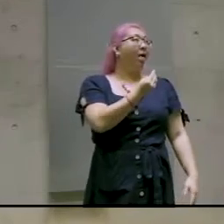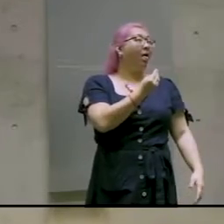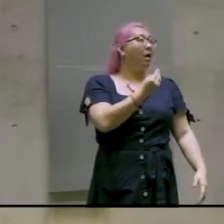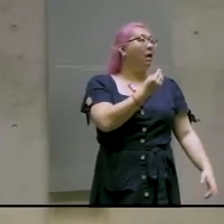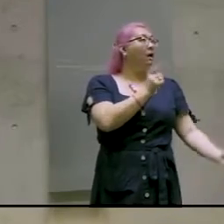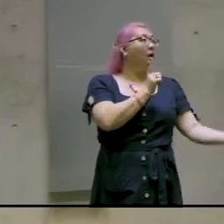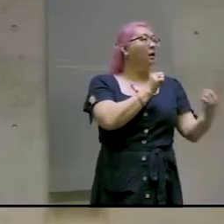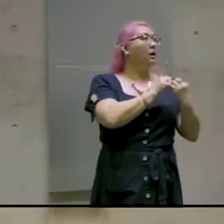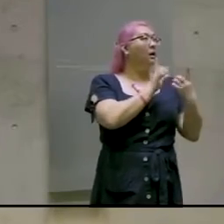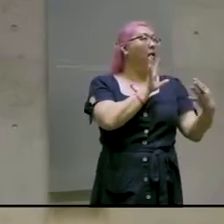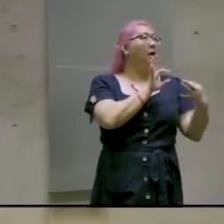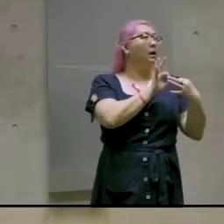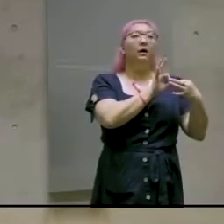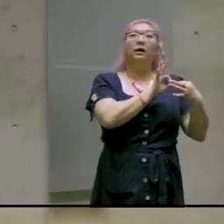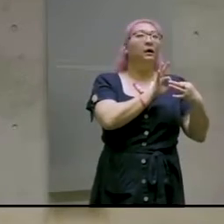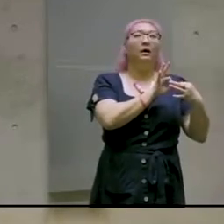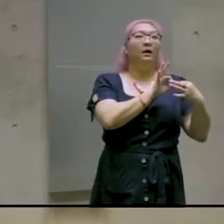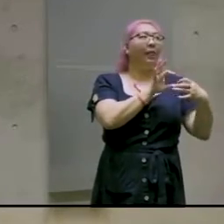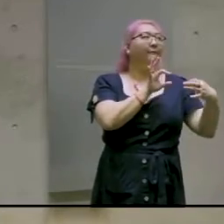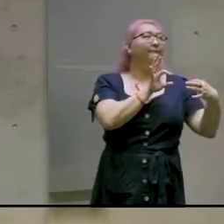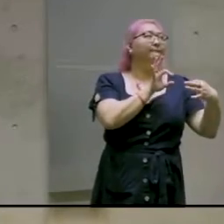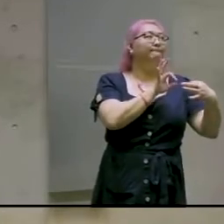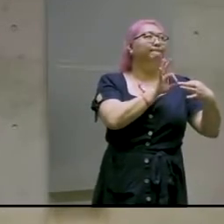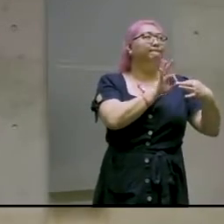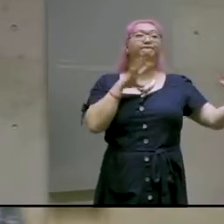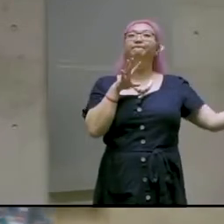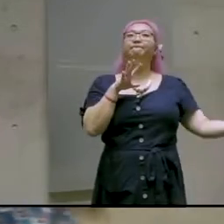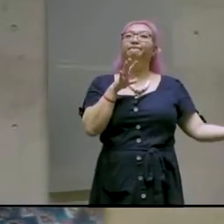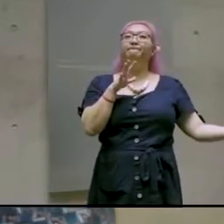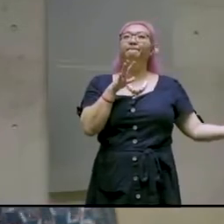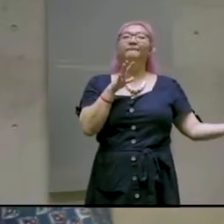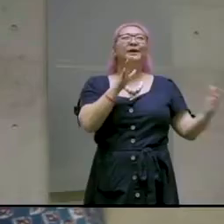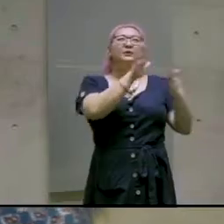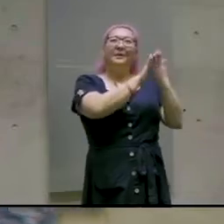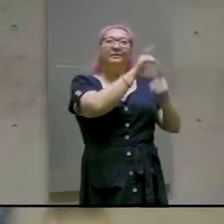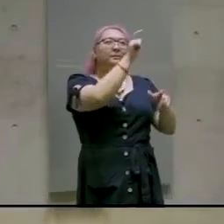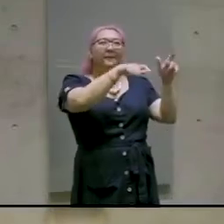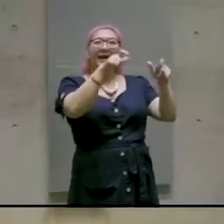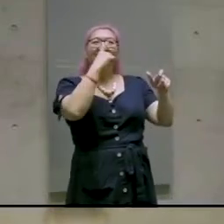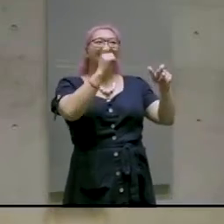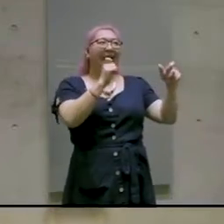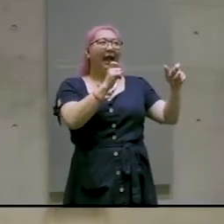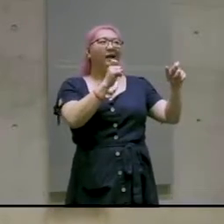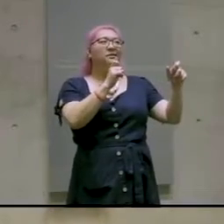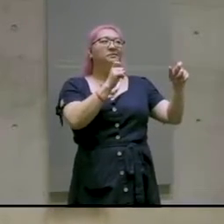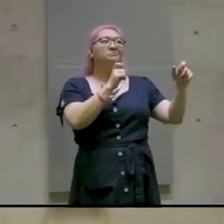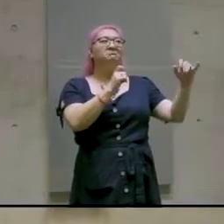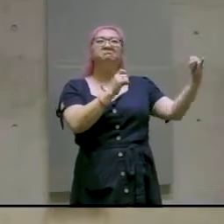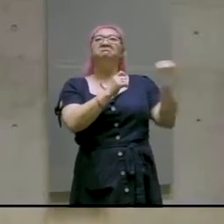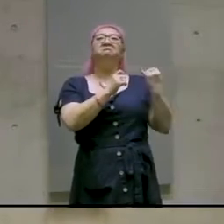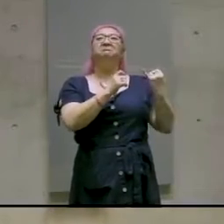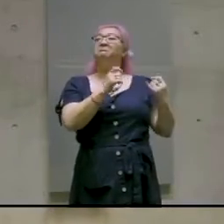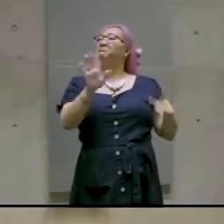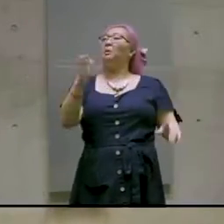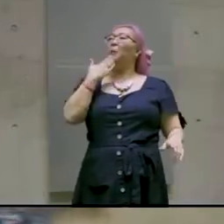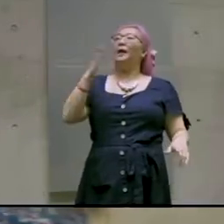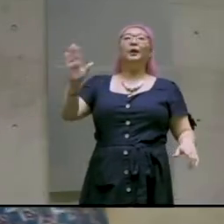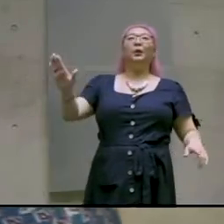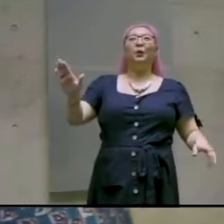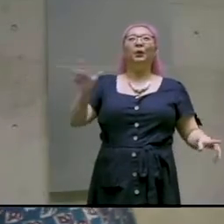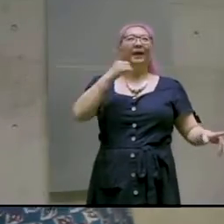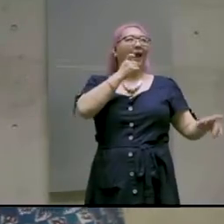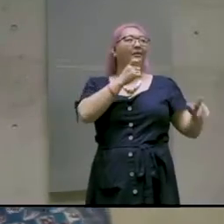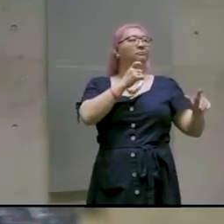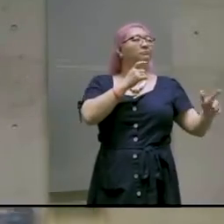that's something where character agency comes in and designing for characters who can push back, who can continue to maintain their agency despite being the subject